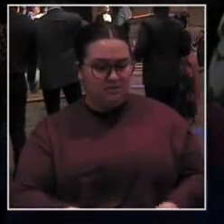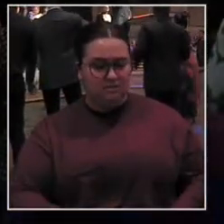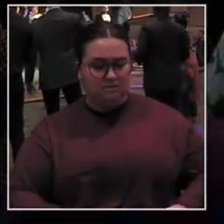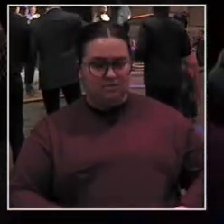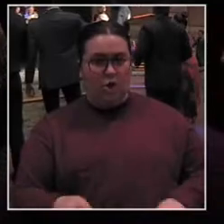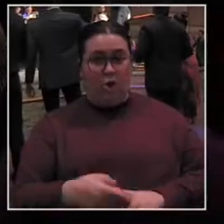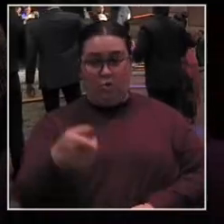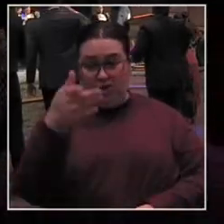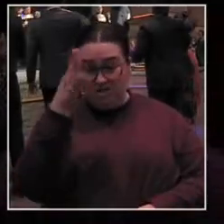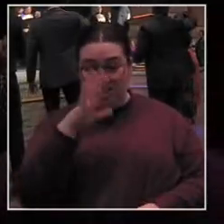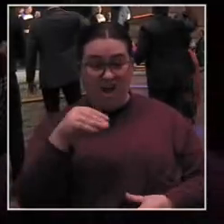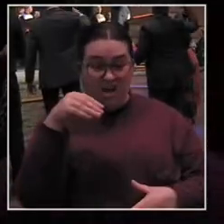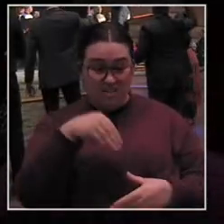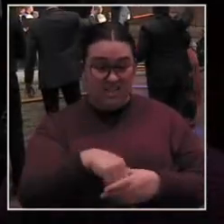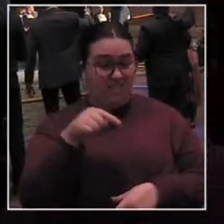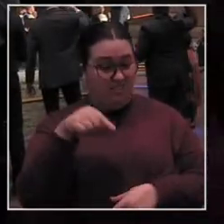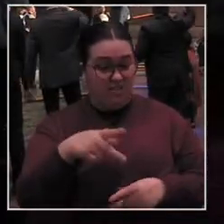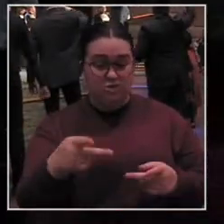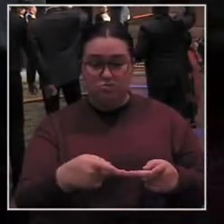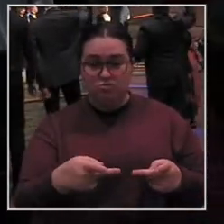God is in this room today.